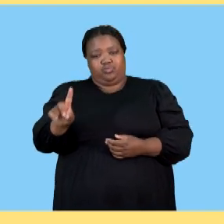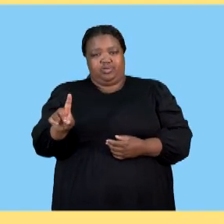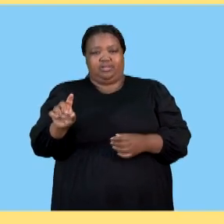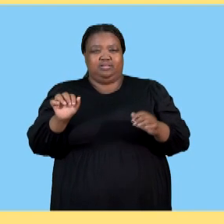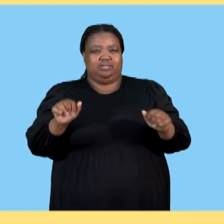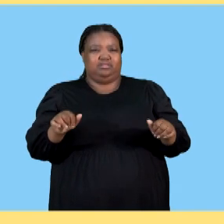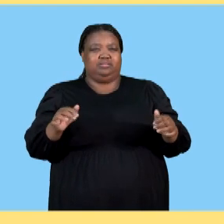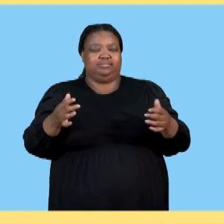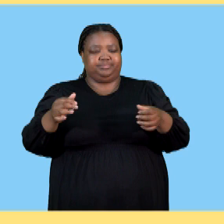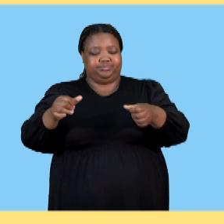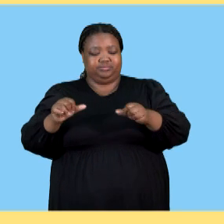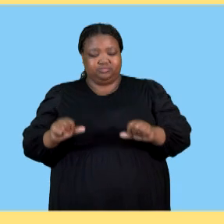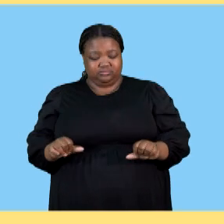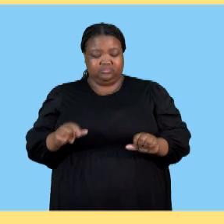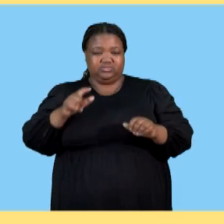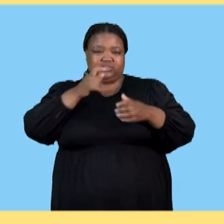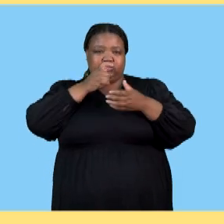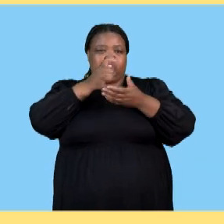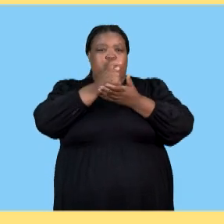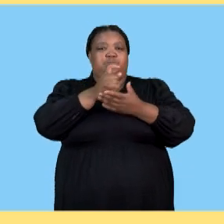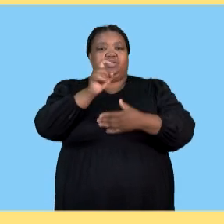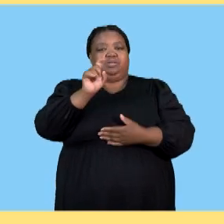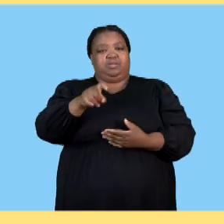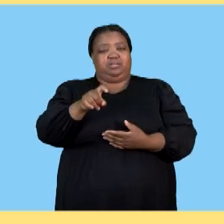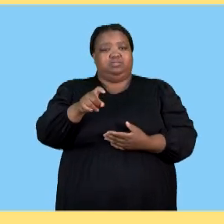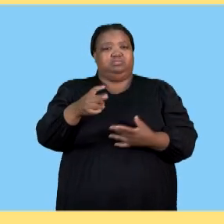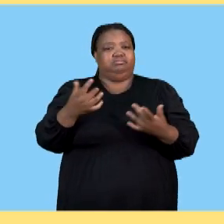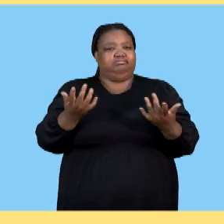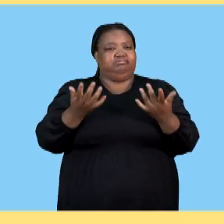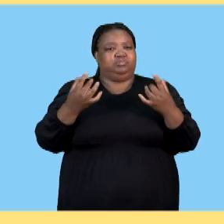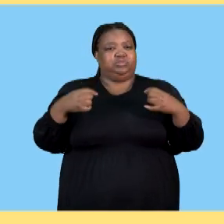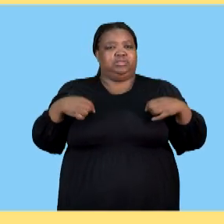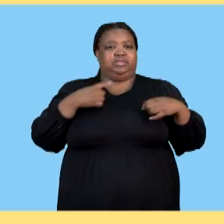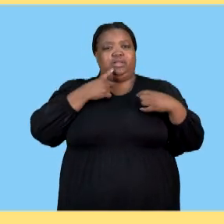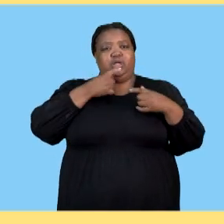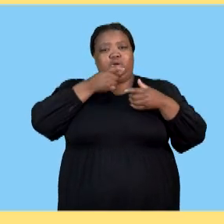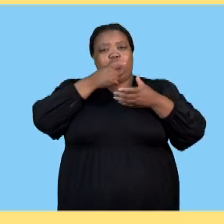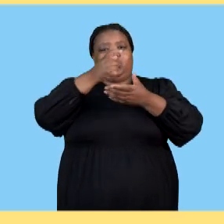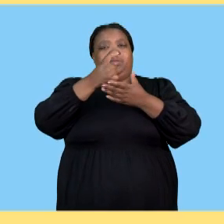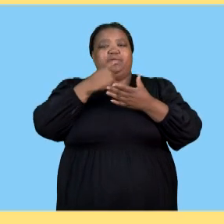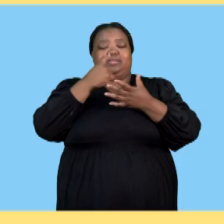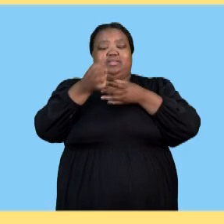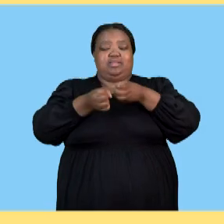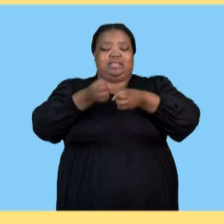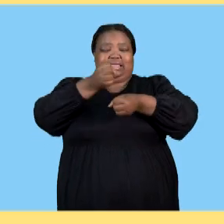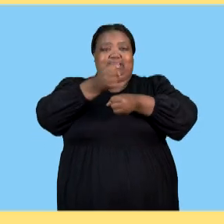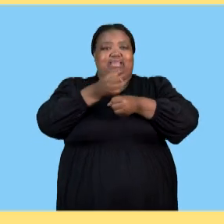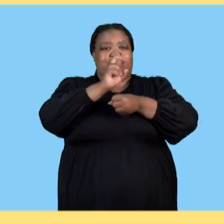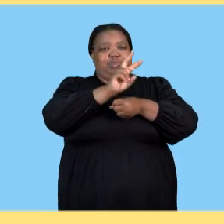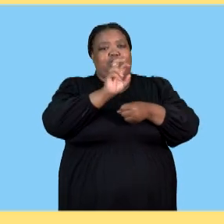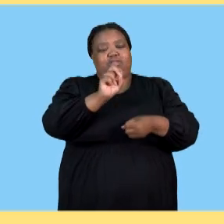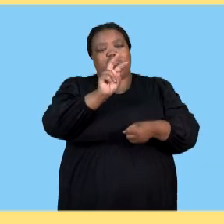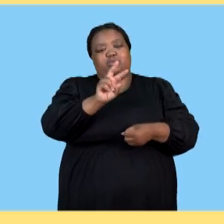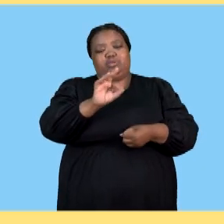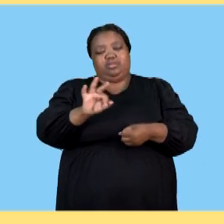of the question required us to comment. So when I'm commenting, I'll now say, in the year 2023, we